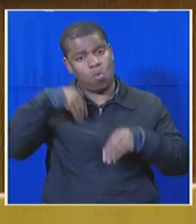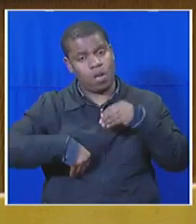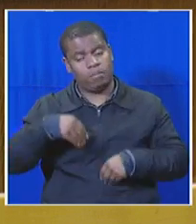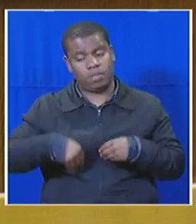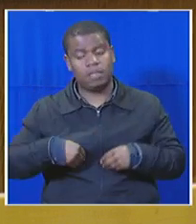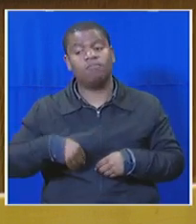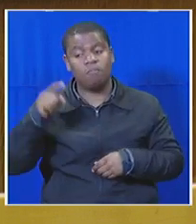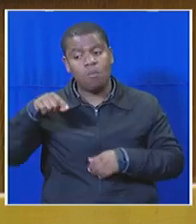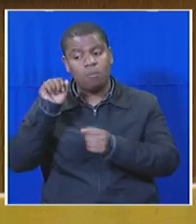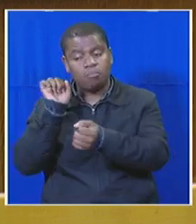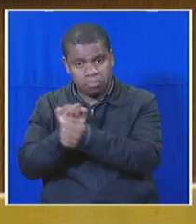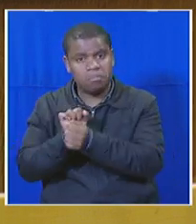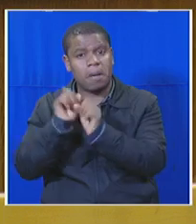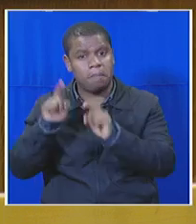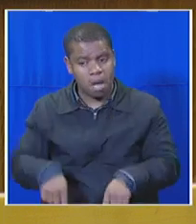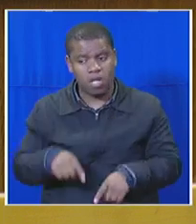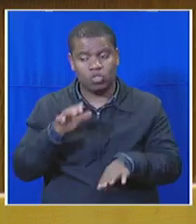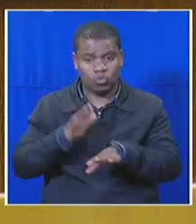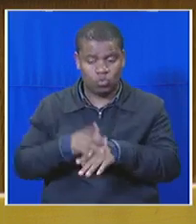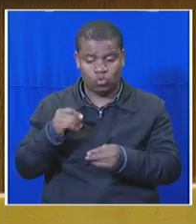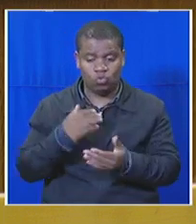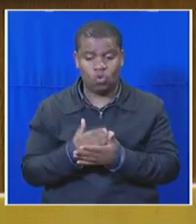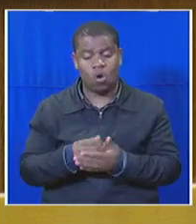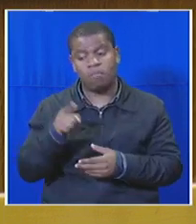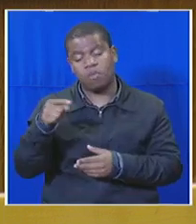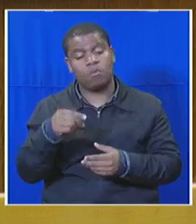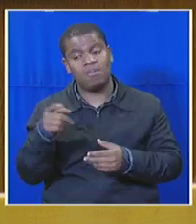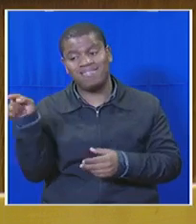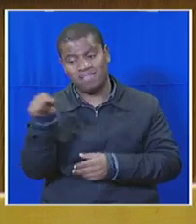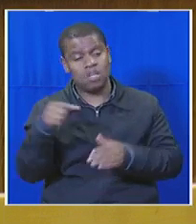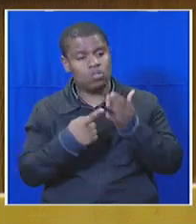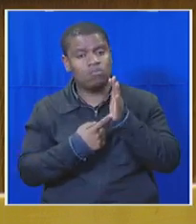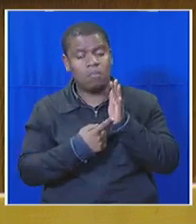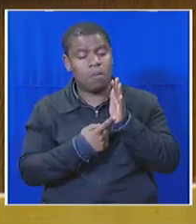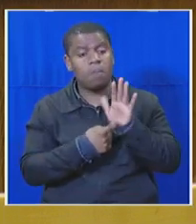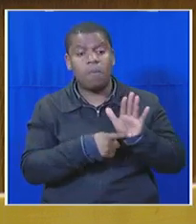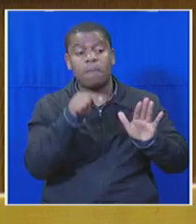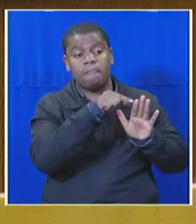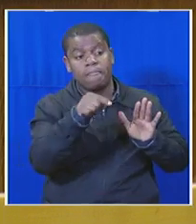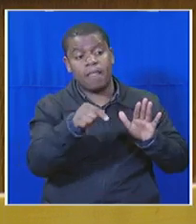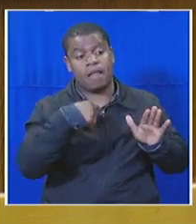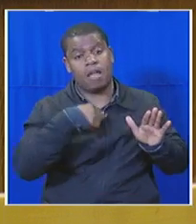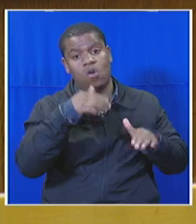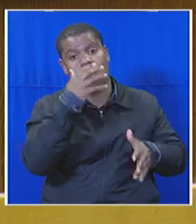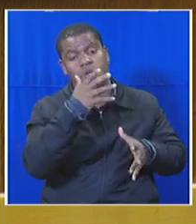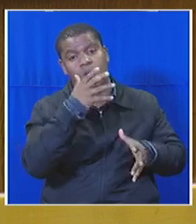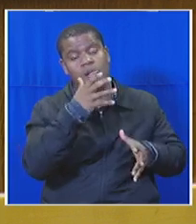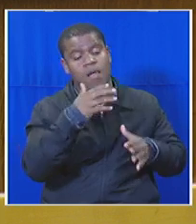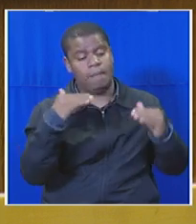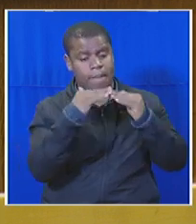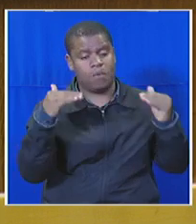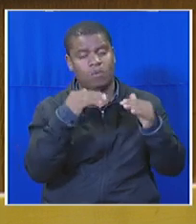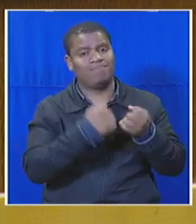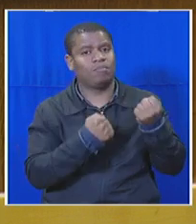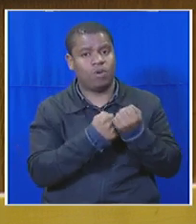enforce accountability will continue to erode our democracy and make a mockery of the Constitution. This must not be allowed to happen. In